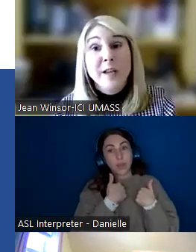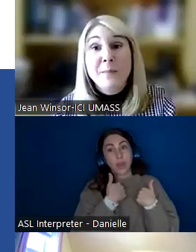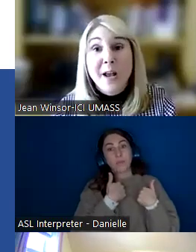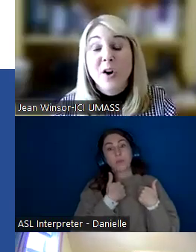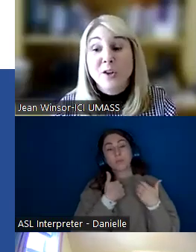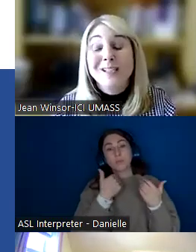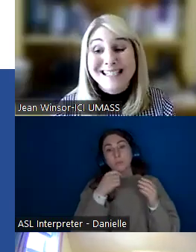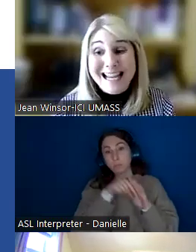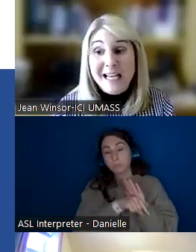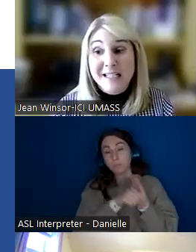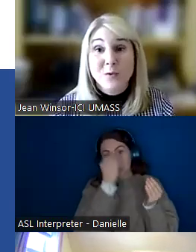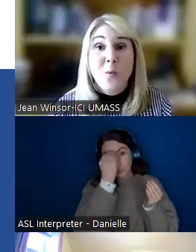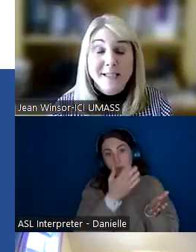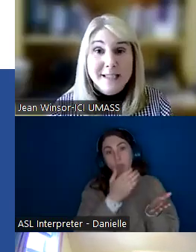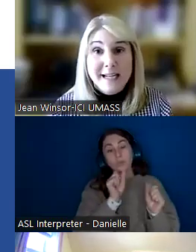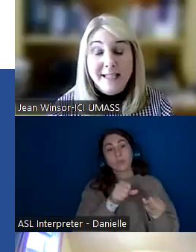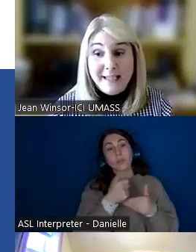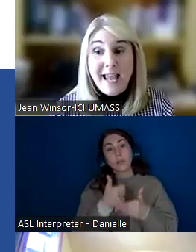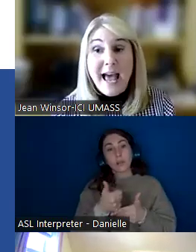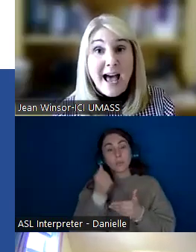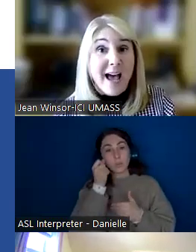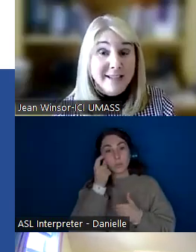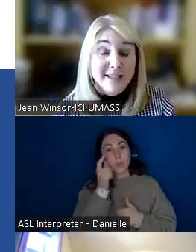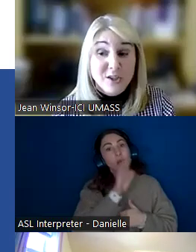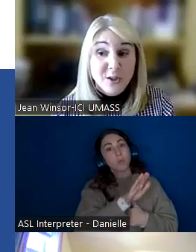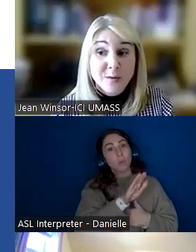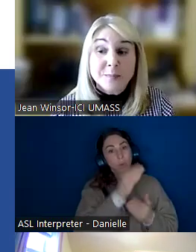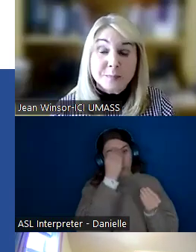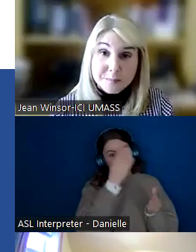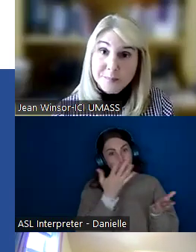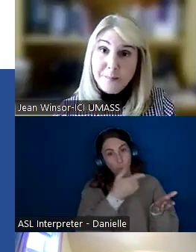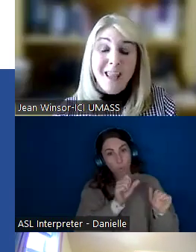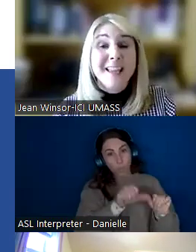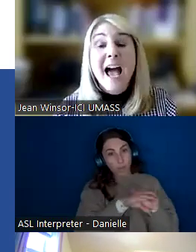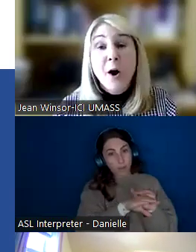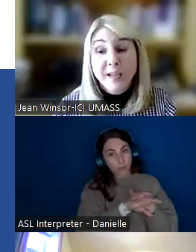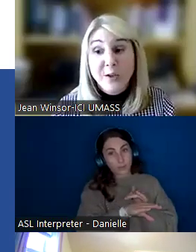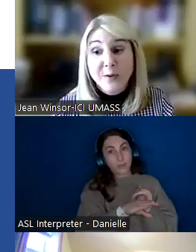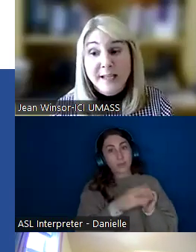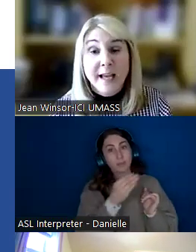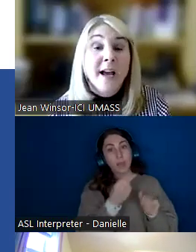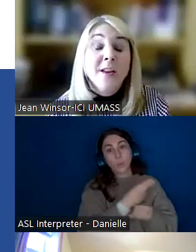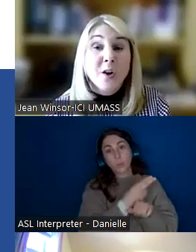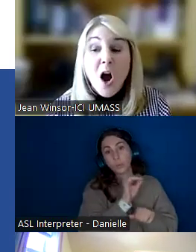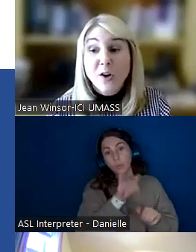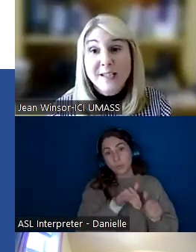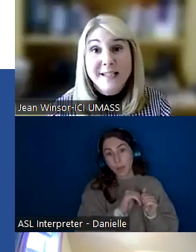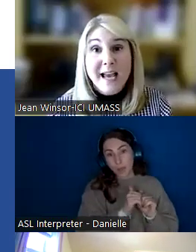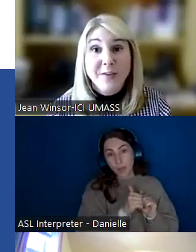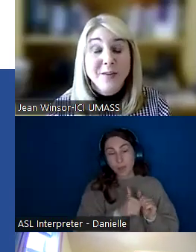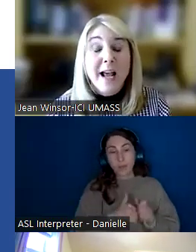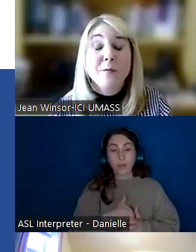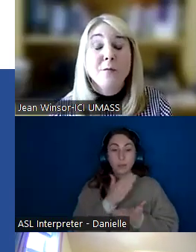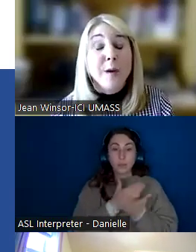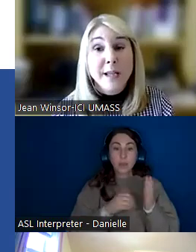to really better understand what's the data that they have access to, and then how are they using it. There are states